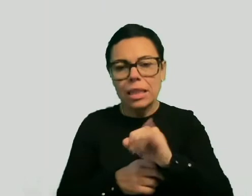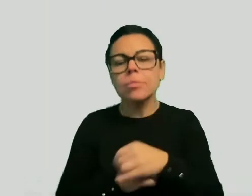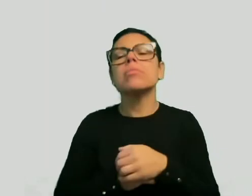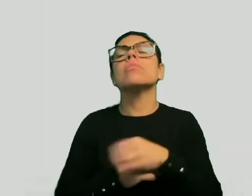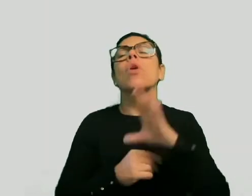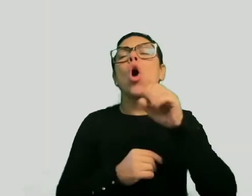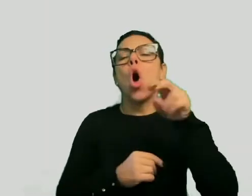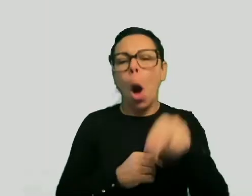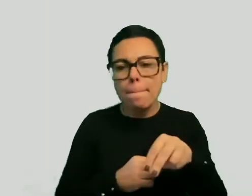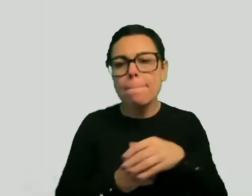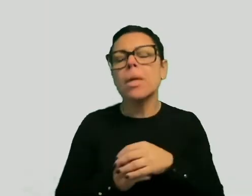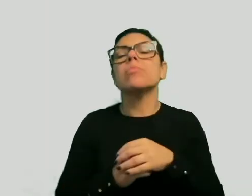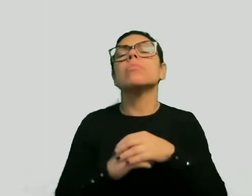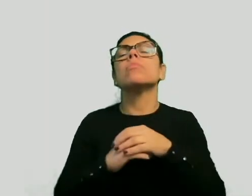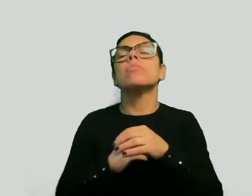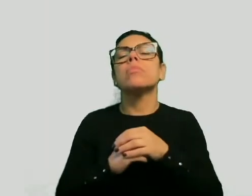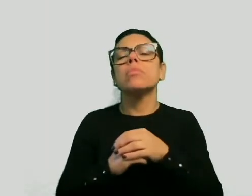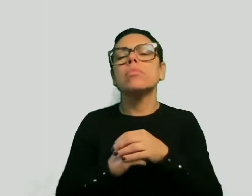81959242.